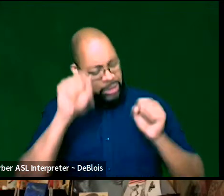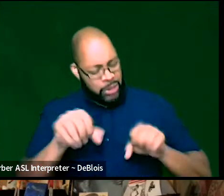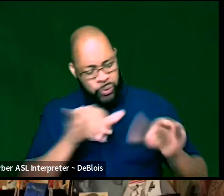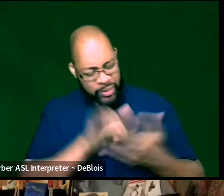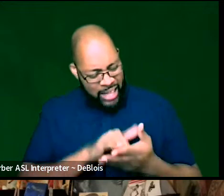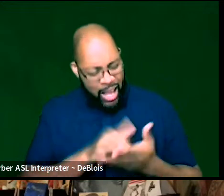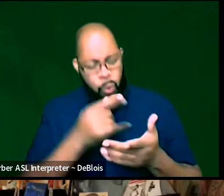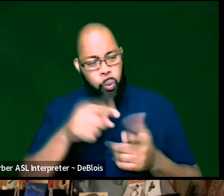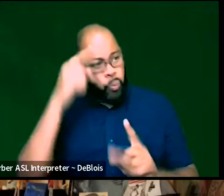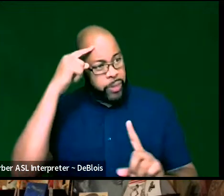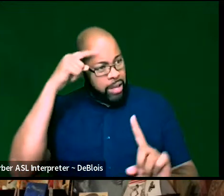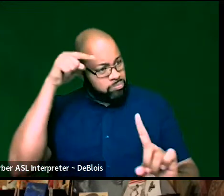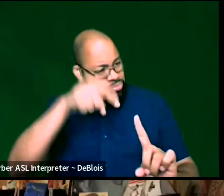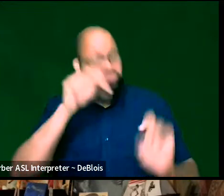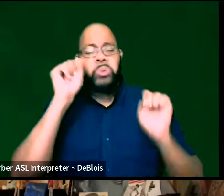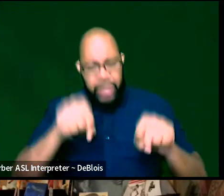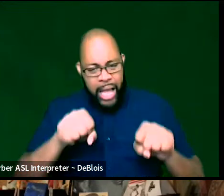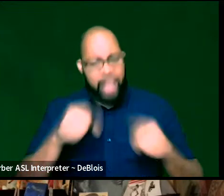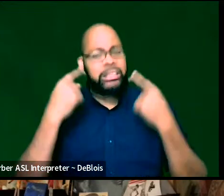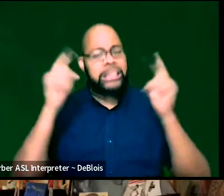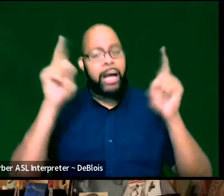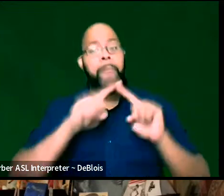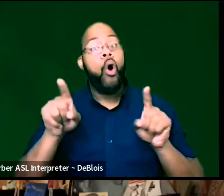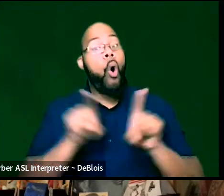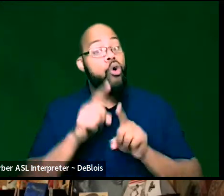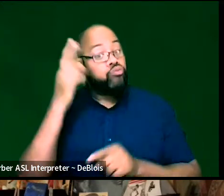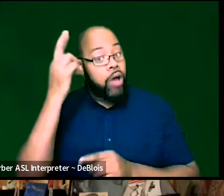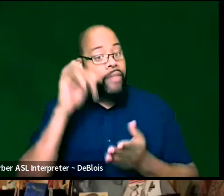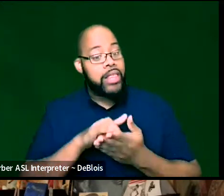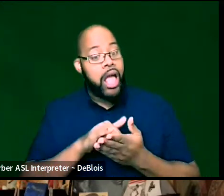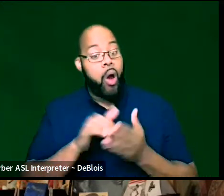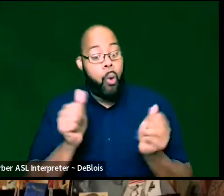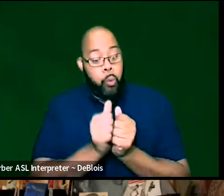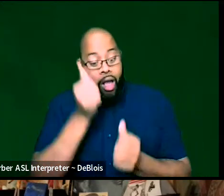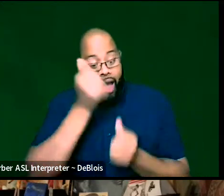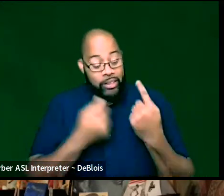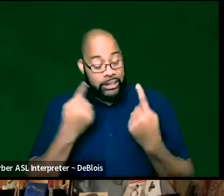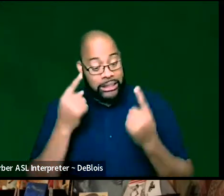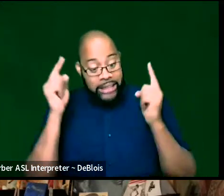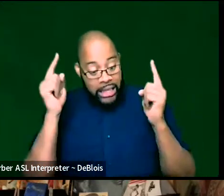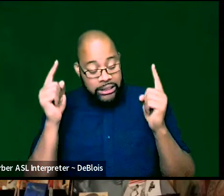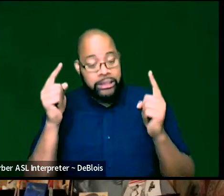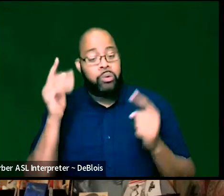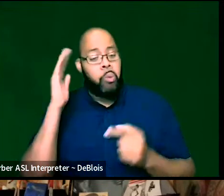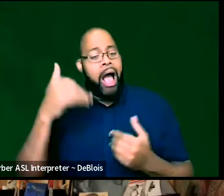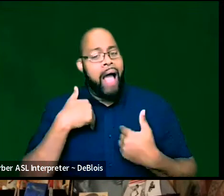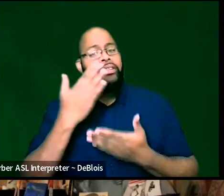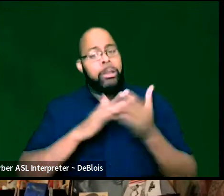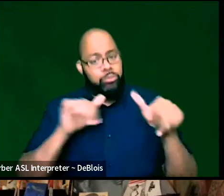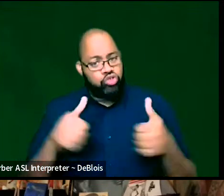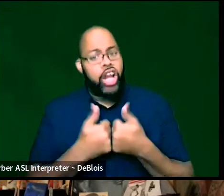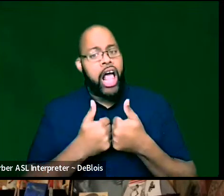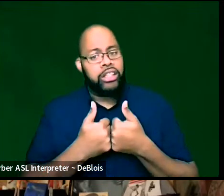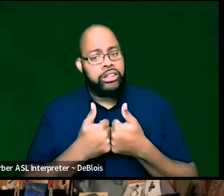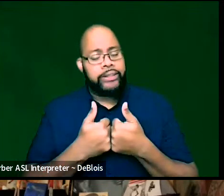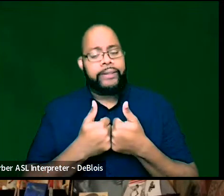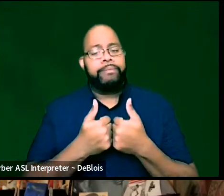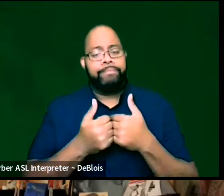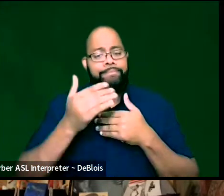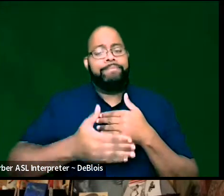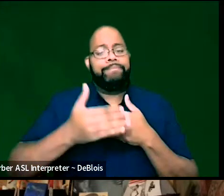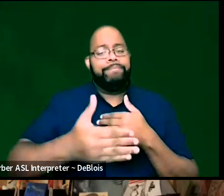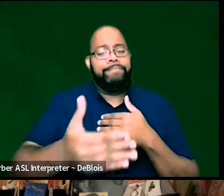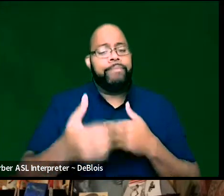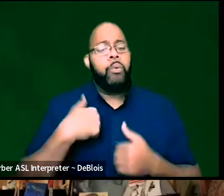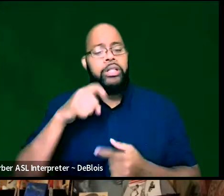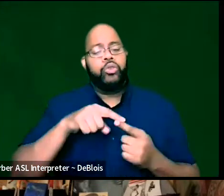anything that you put your mind to, but also realize that with every success, there's going to be challenges along the way. And